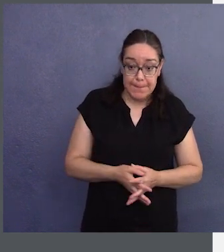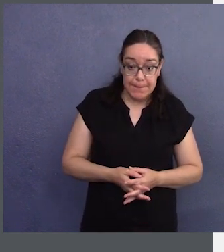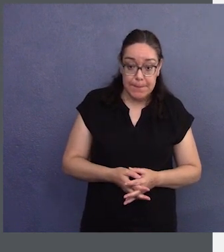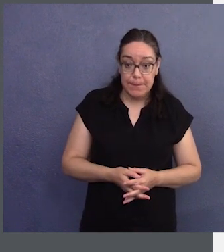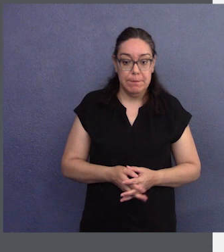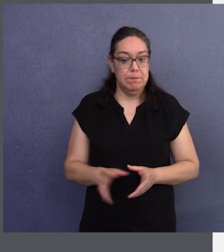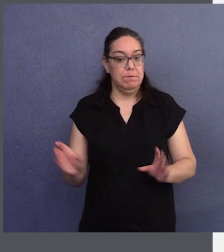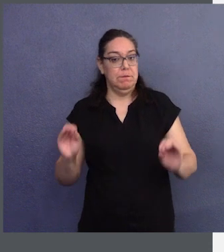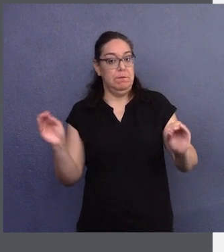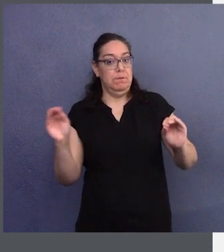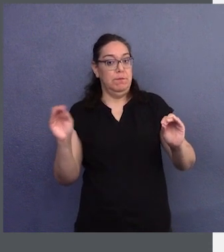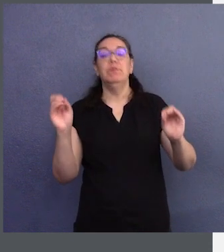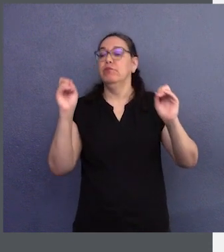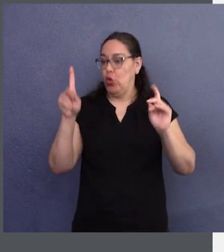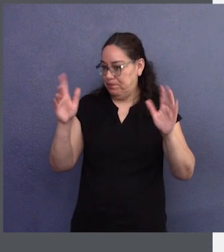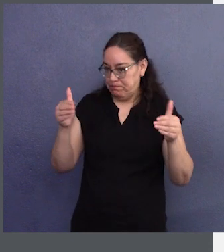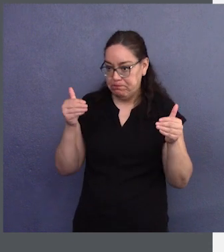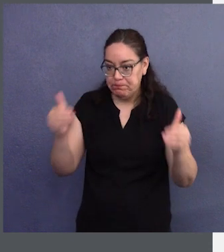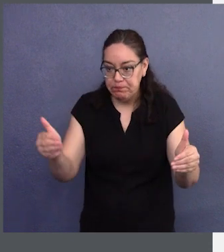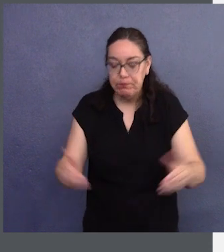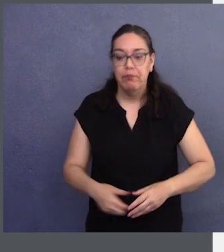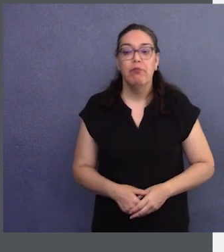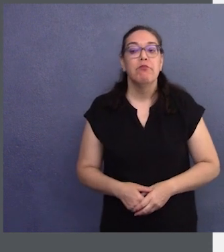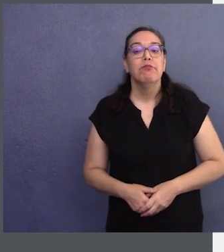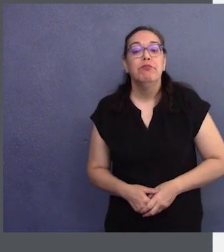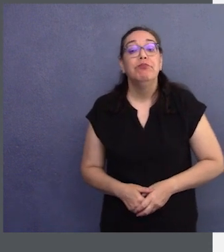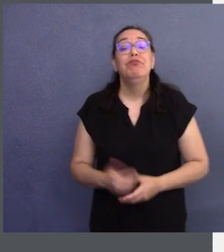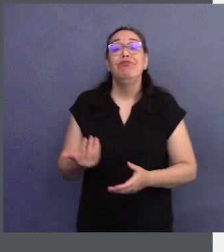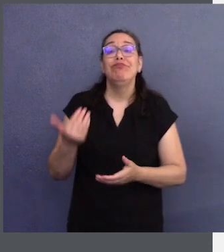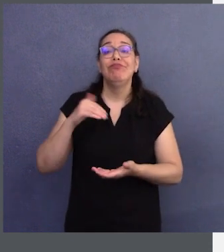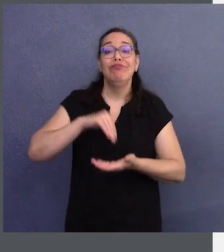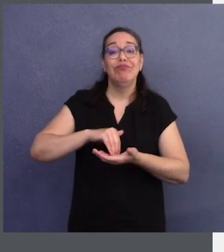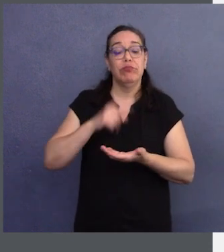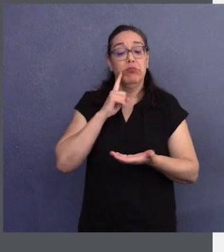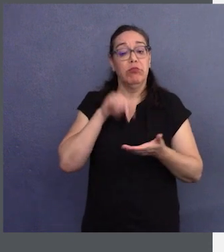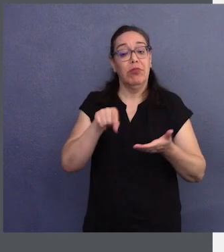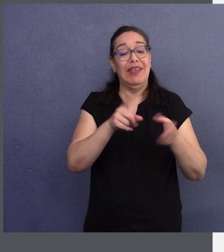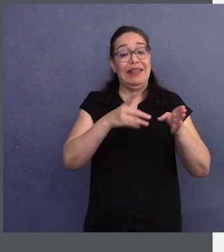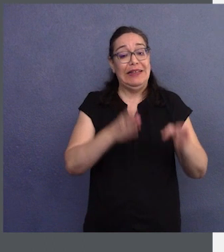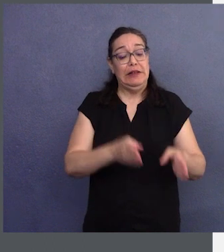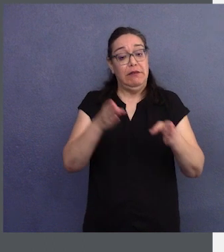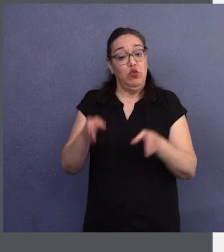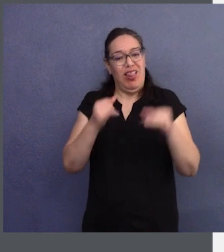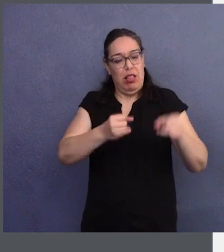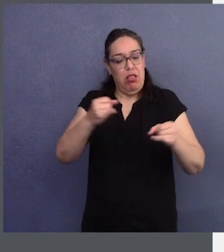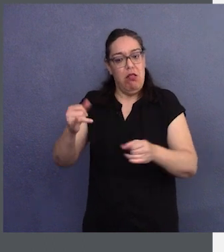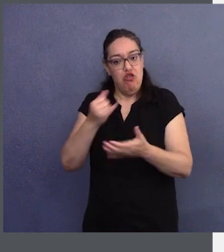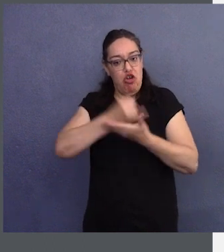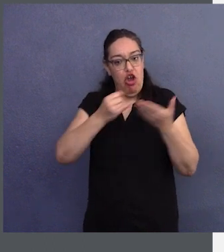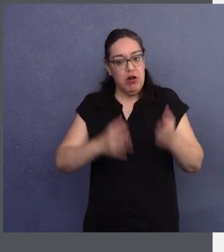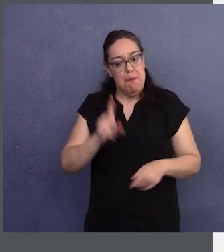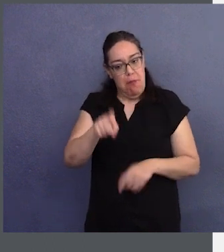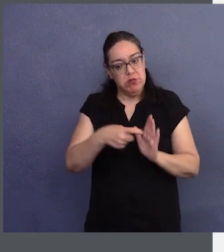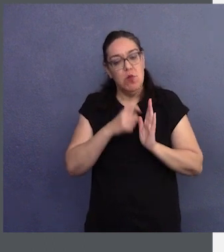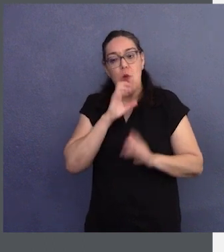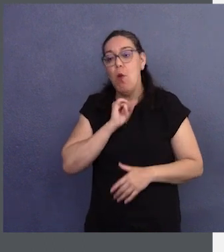No. Okay, let's move forward. Again, with the individual artists, you have to be 18 years